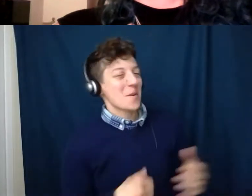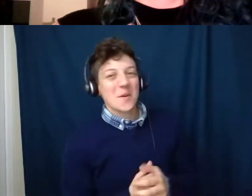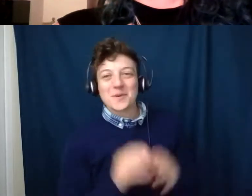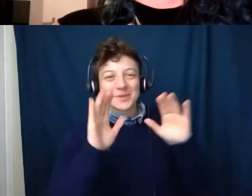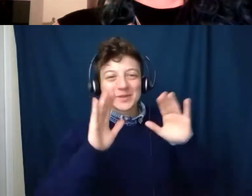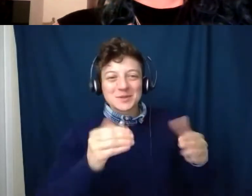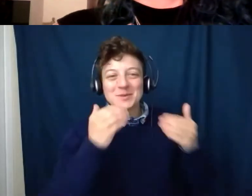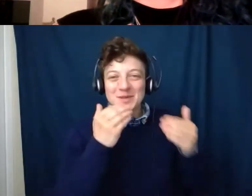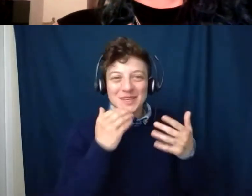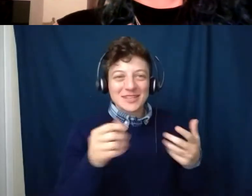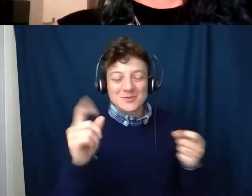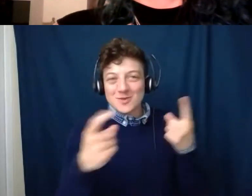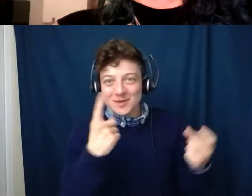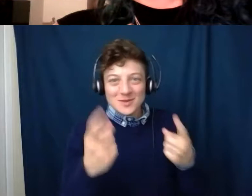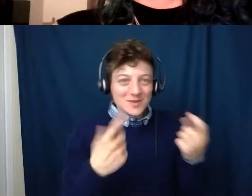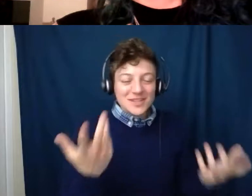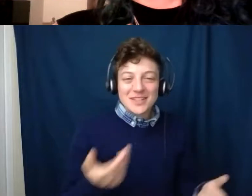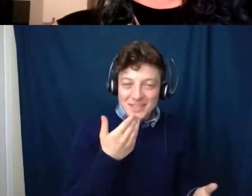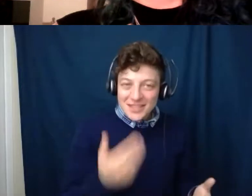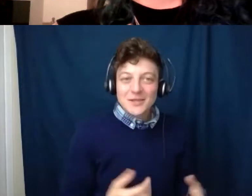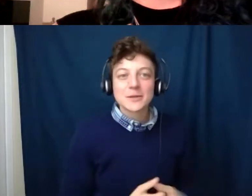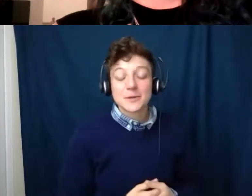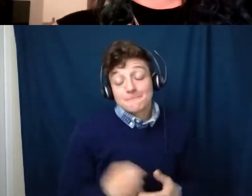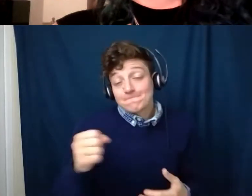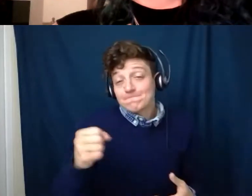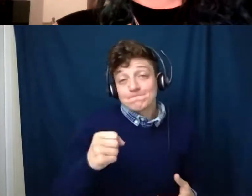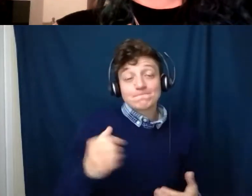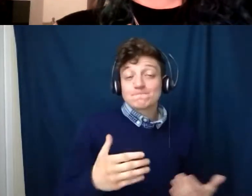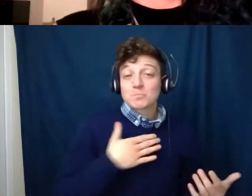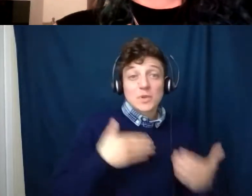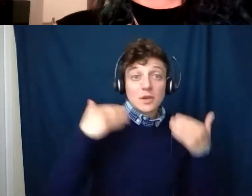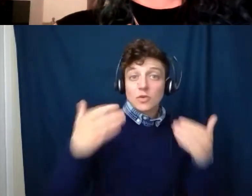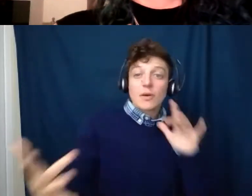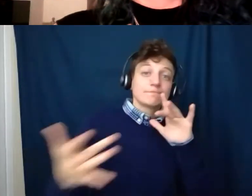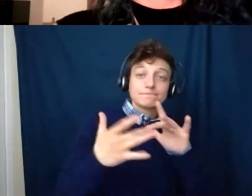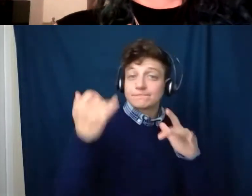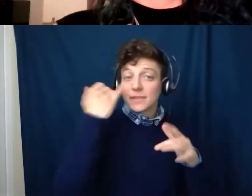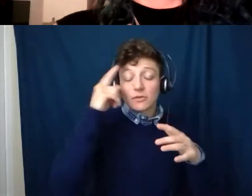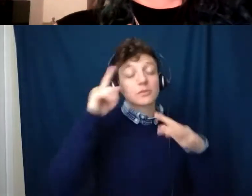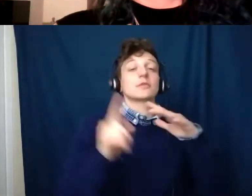all of your questions. And yeah, please don't hesitate to reach out if you have thoughts or